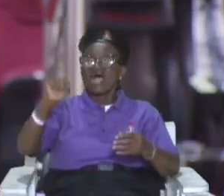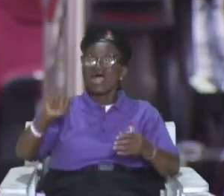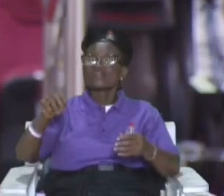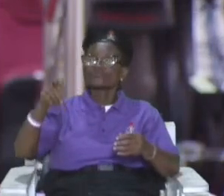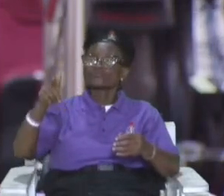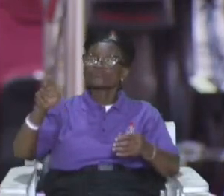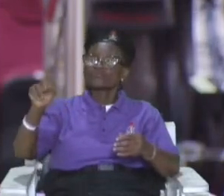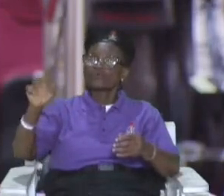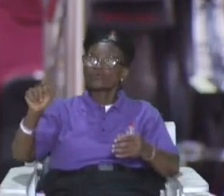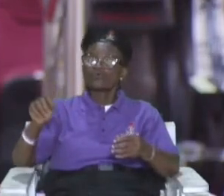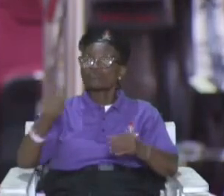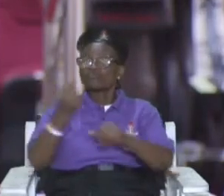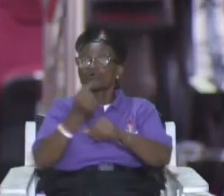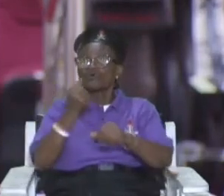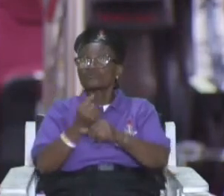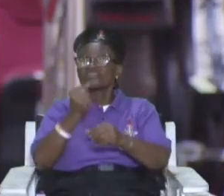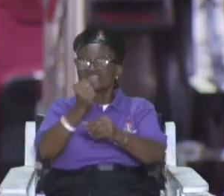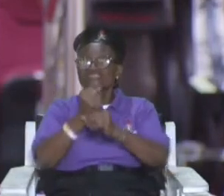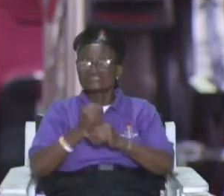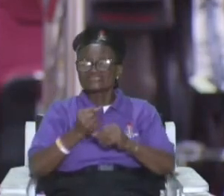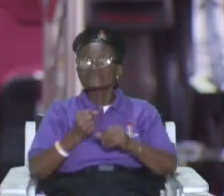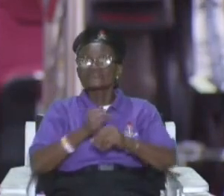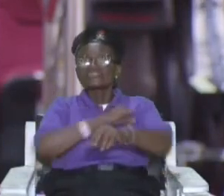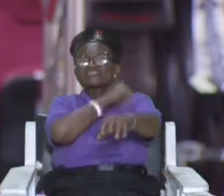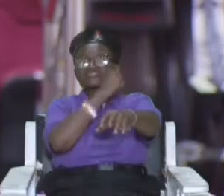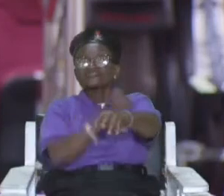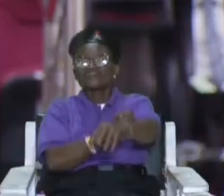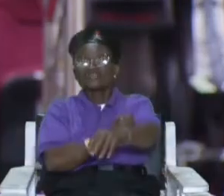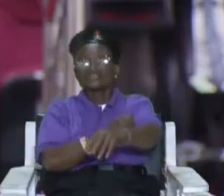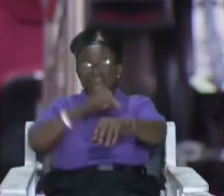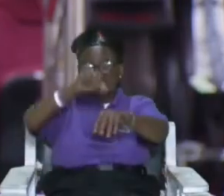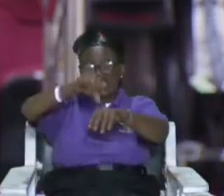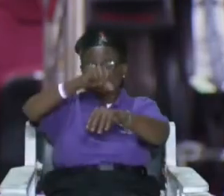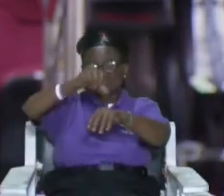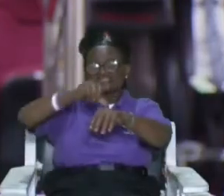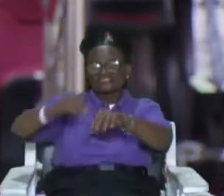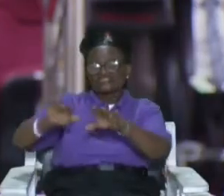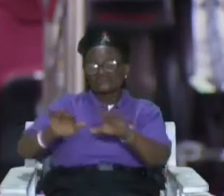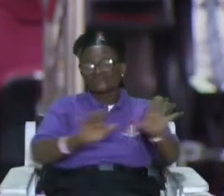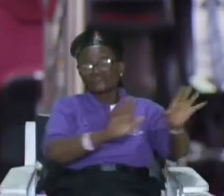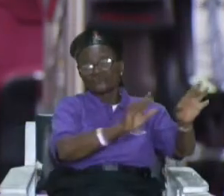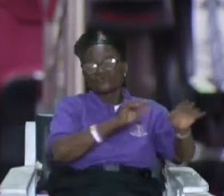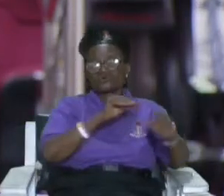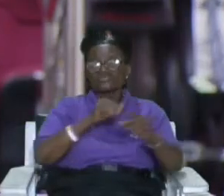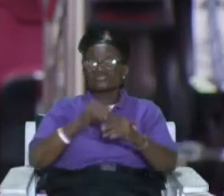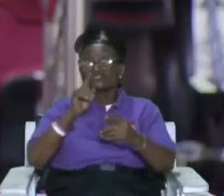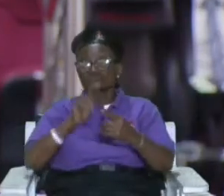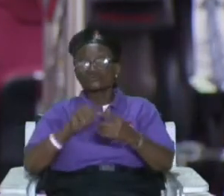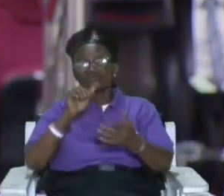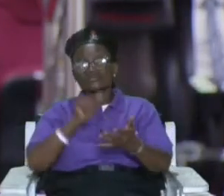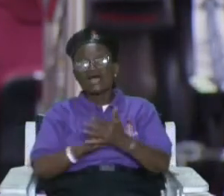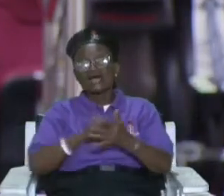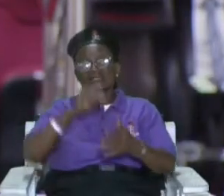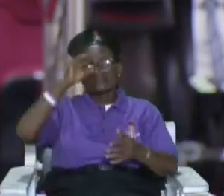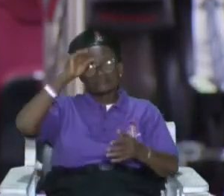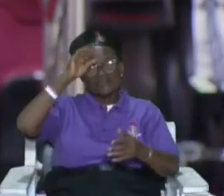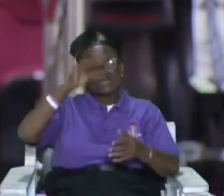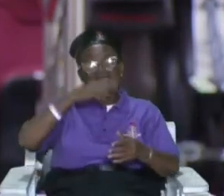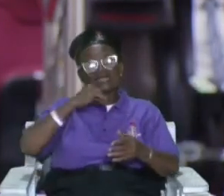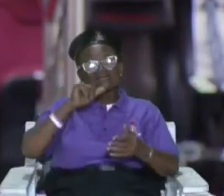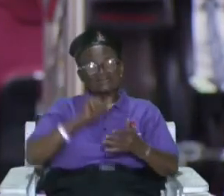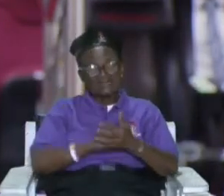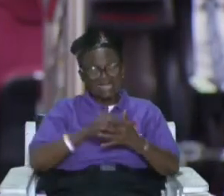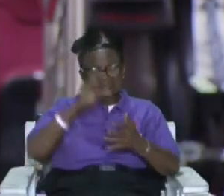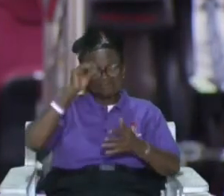Anointing flowed into that man. And the man who was feeling